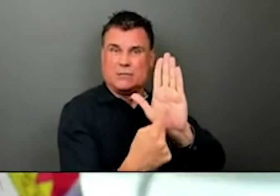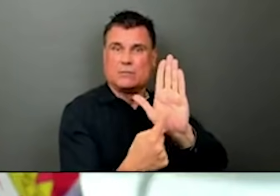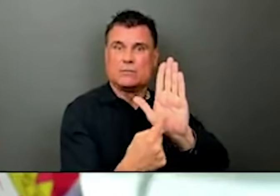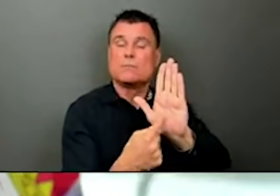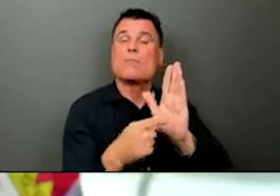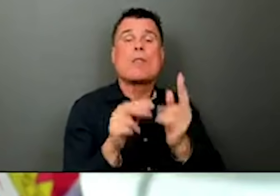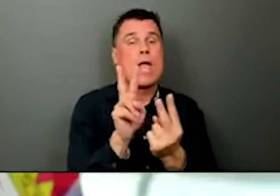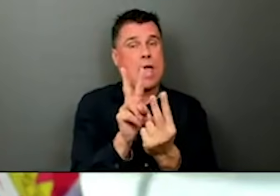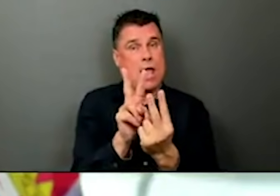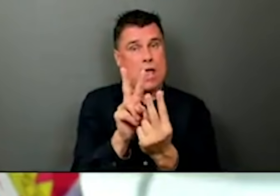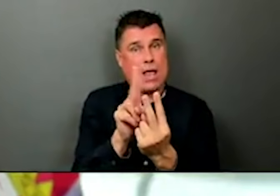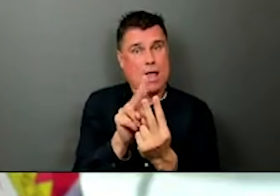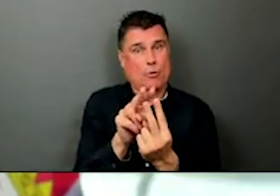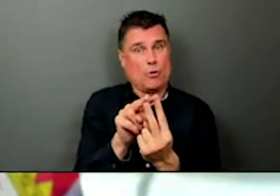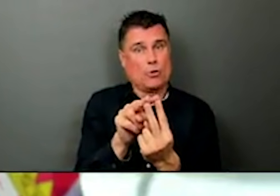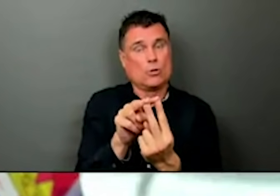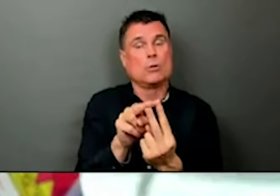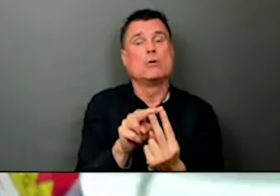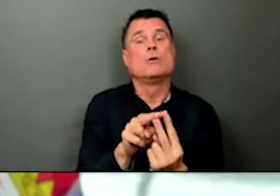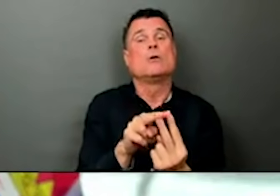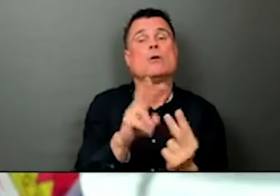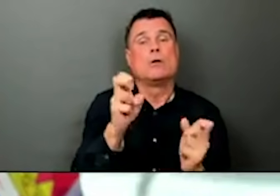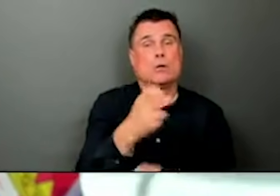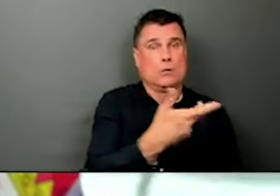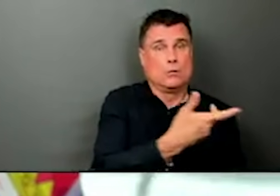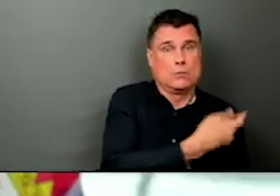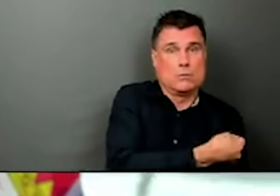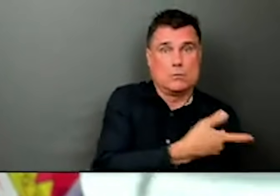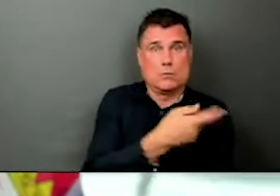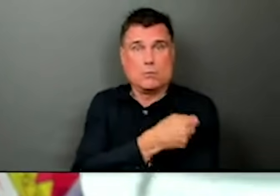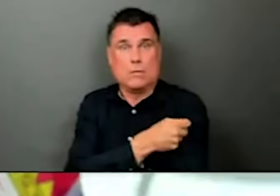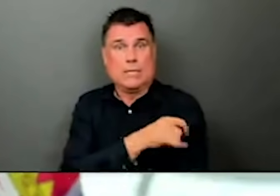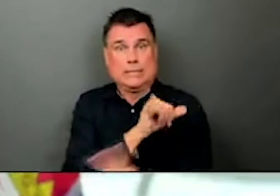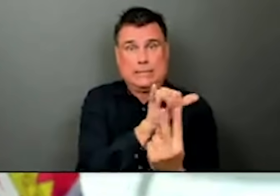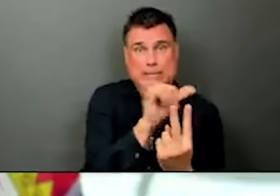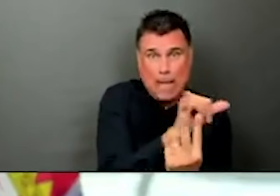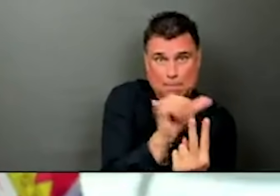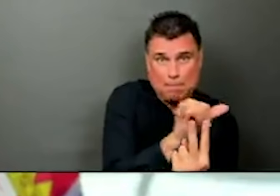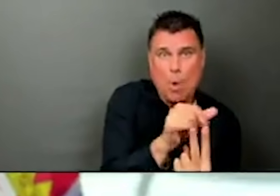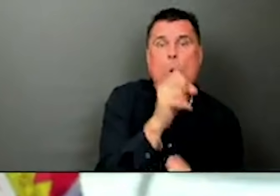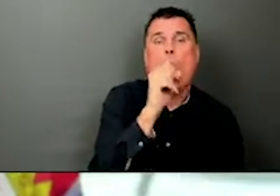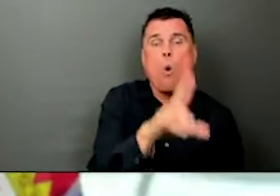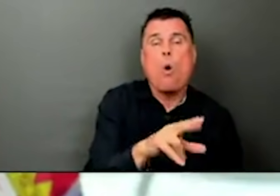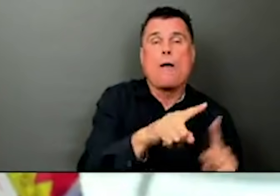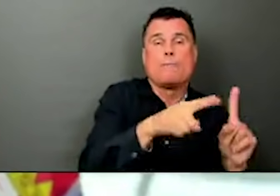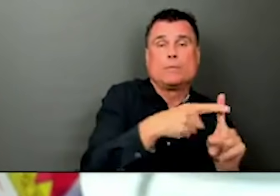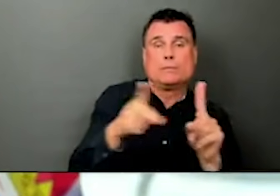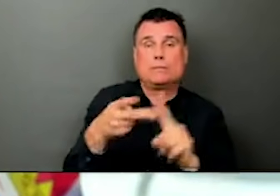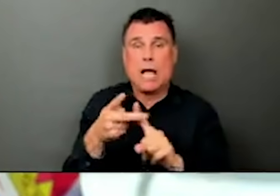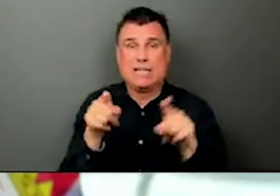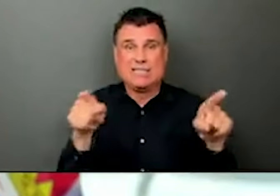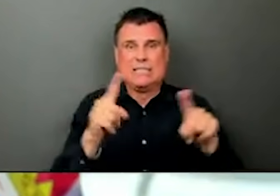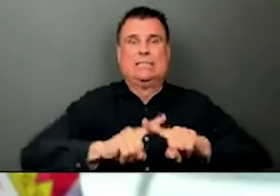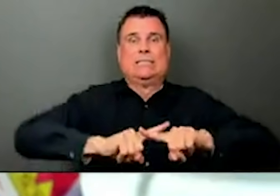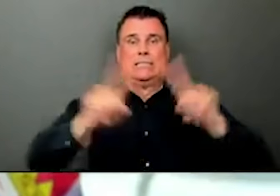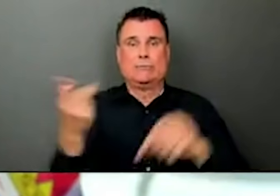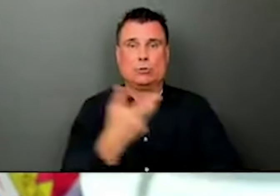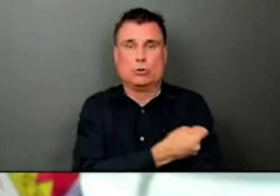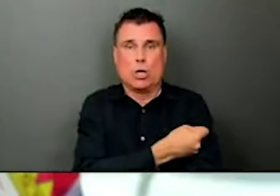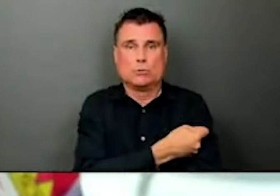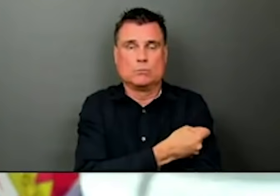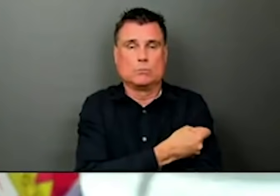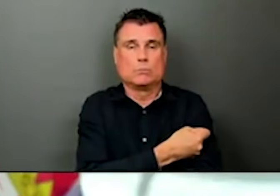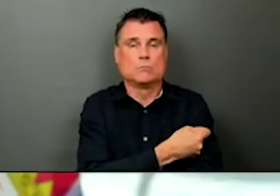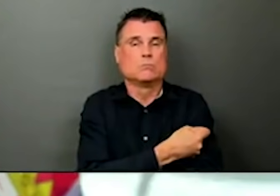is safe to do and will provide you with protection. With the efficacy, the kind of data that you are comparing, that is not yet